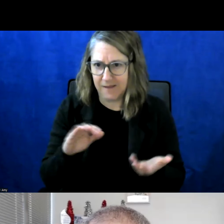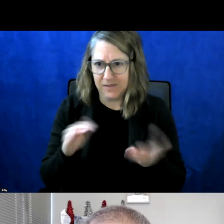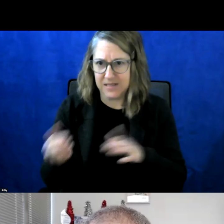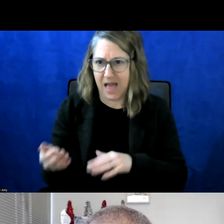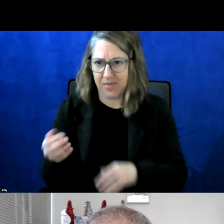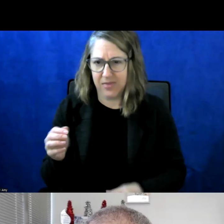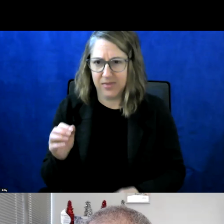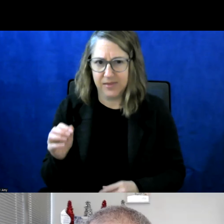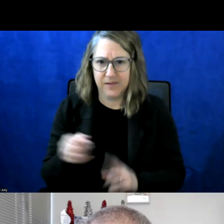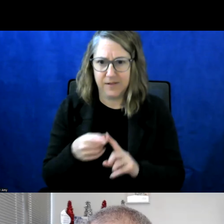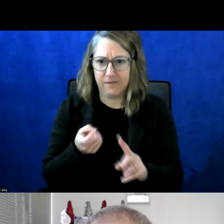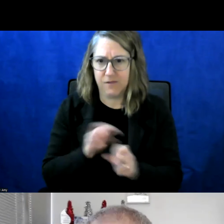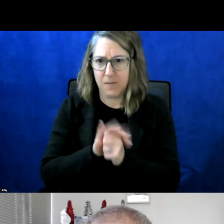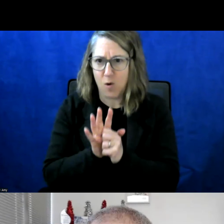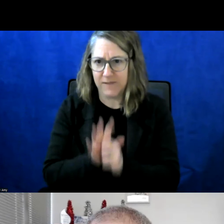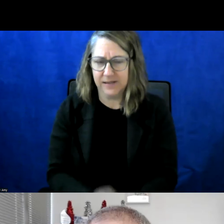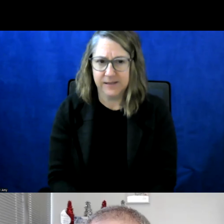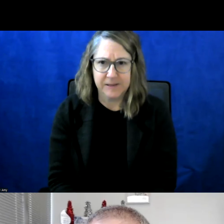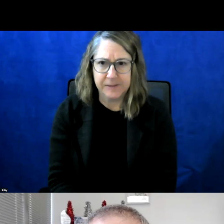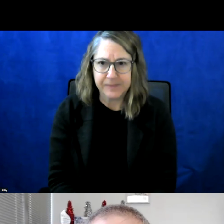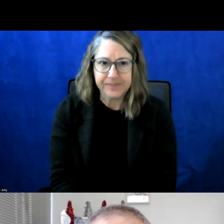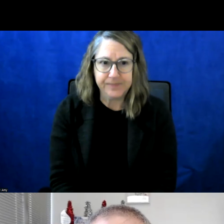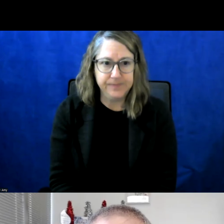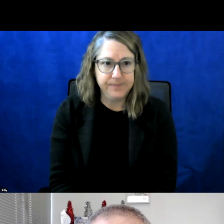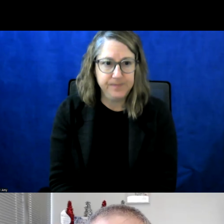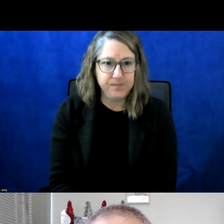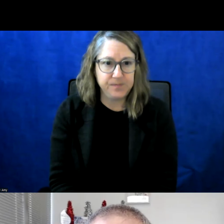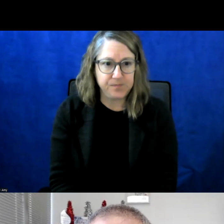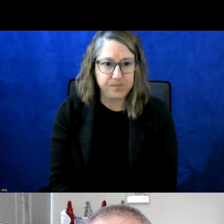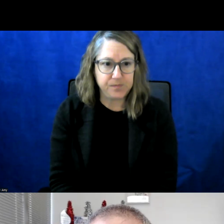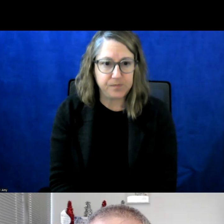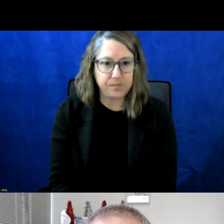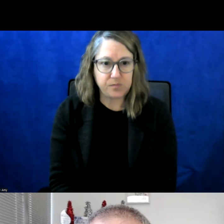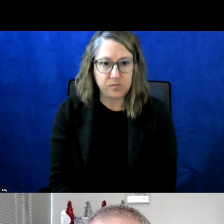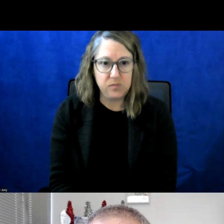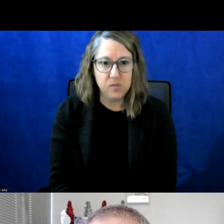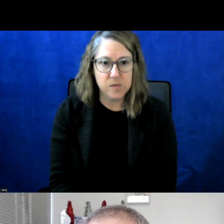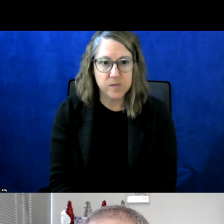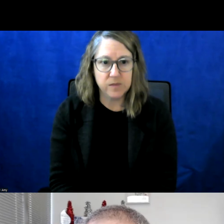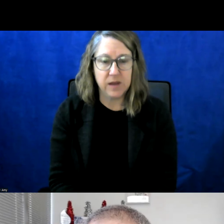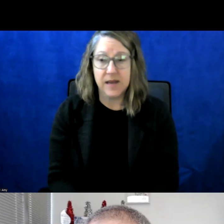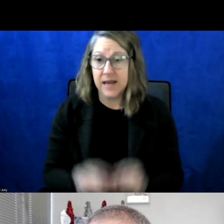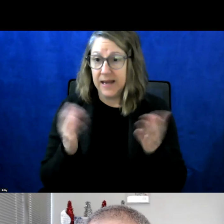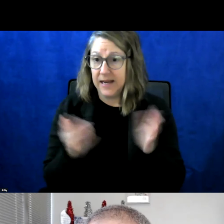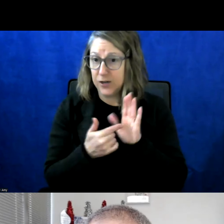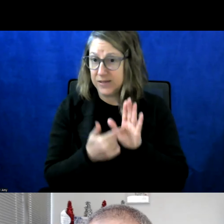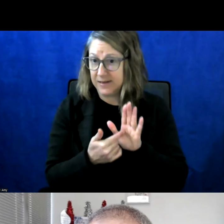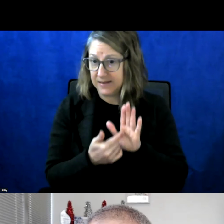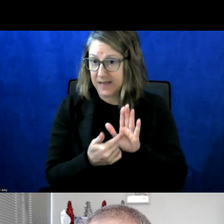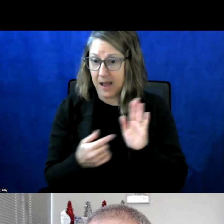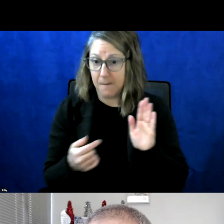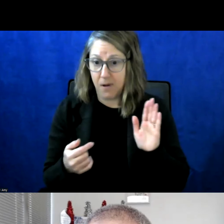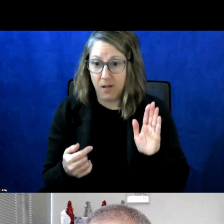that occurs from COVID. This is an example here of those who've completed their